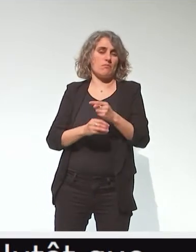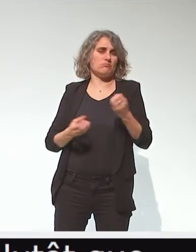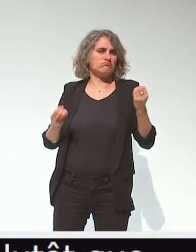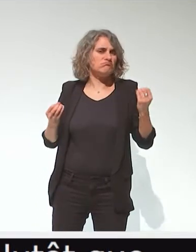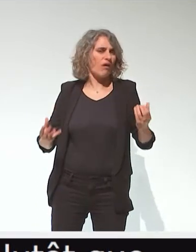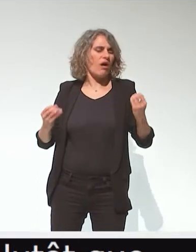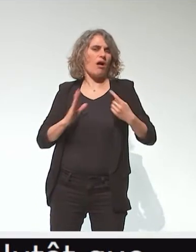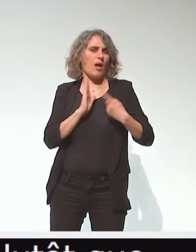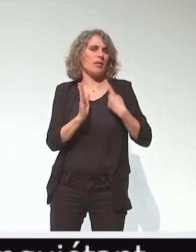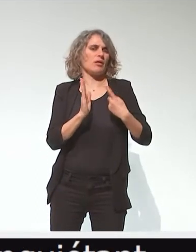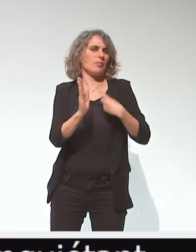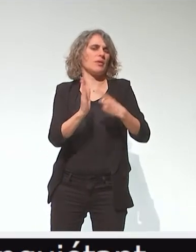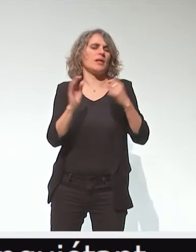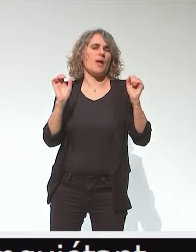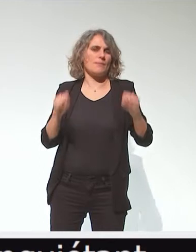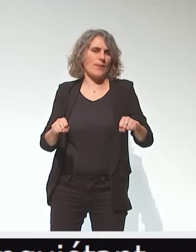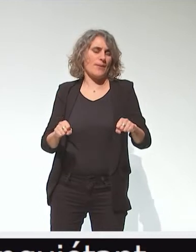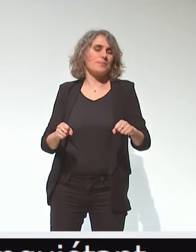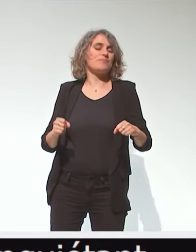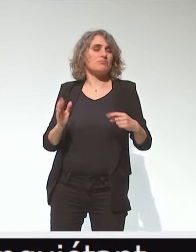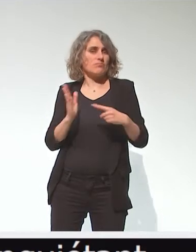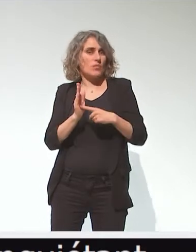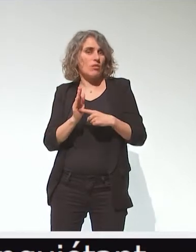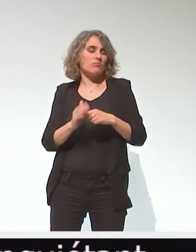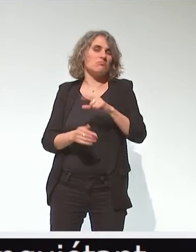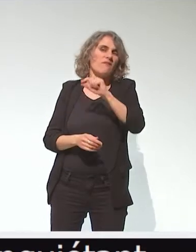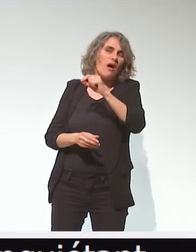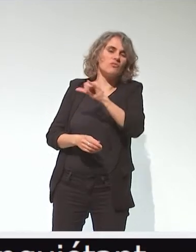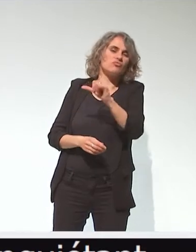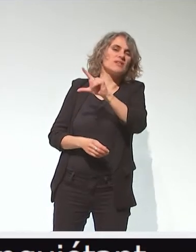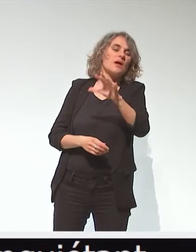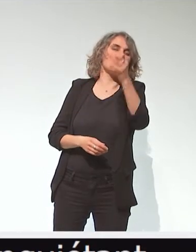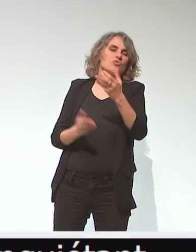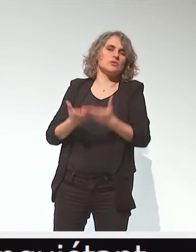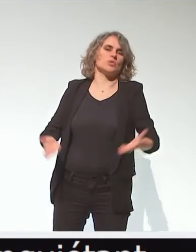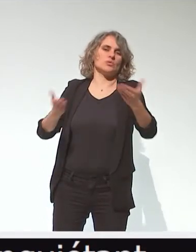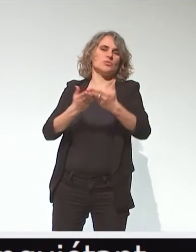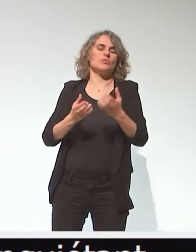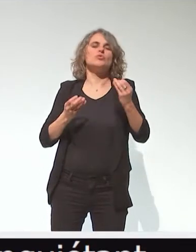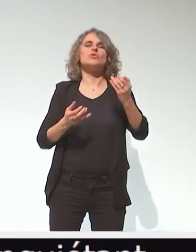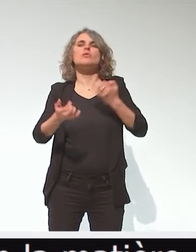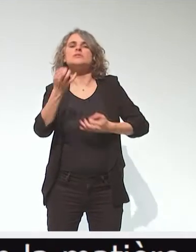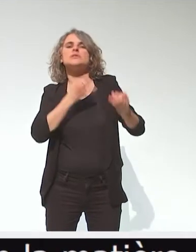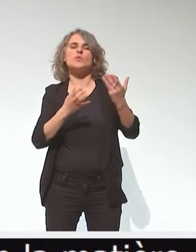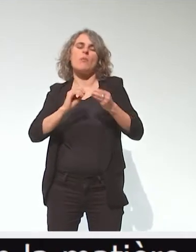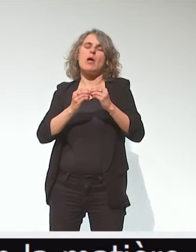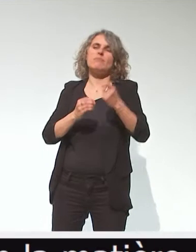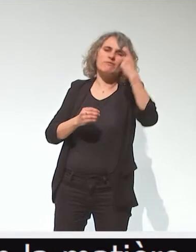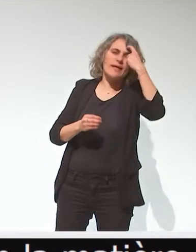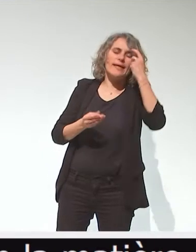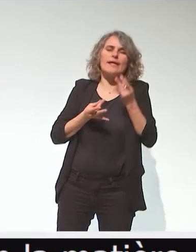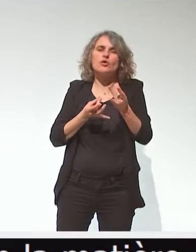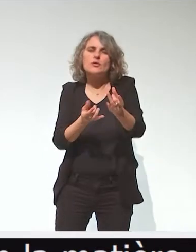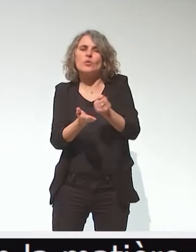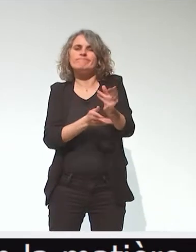told that it's because of low levels of awareness of where to go with your complaint and a lack of confidence that anything will be done about it.